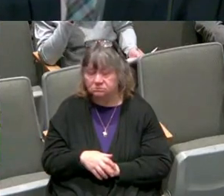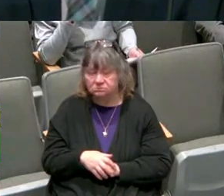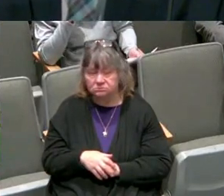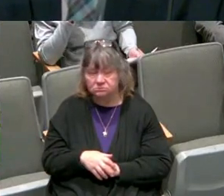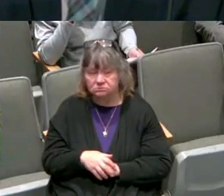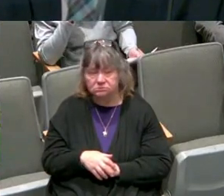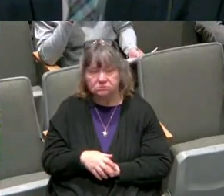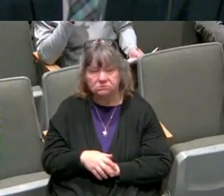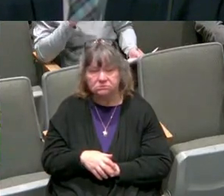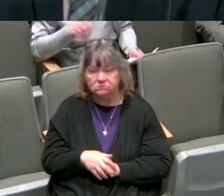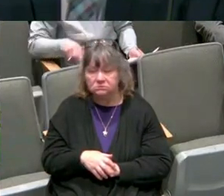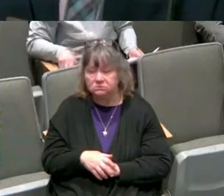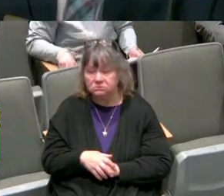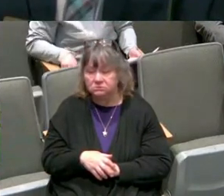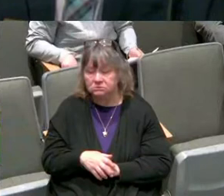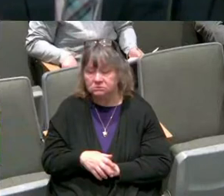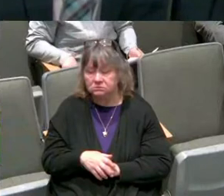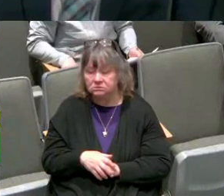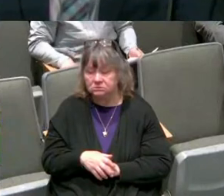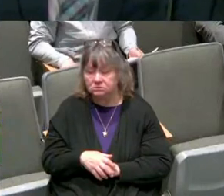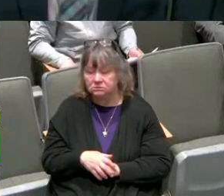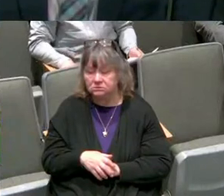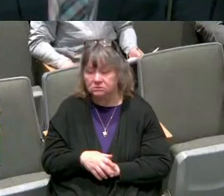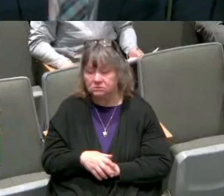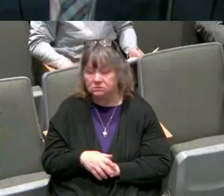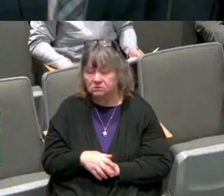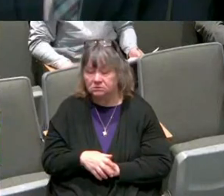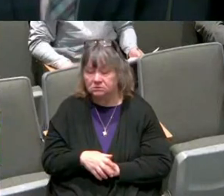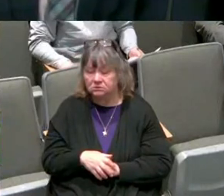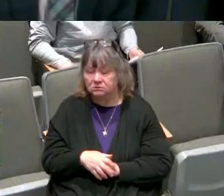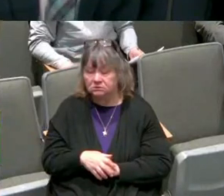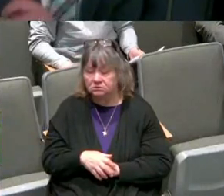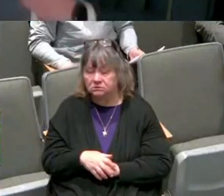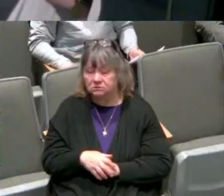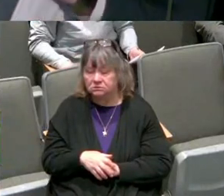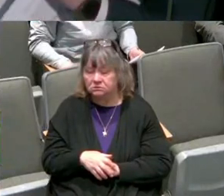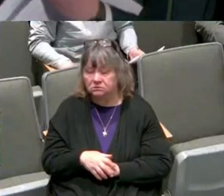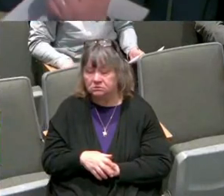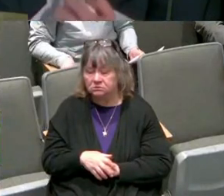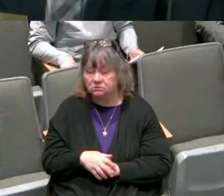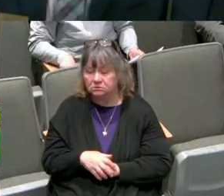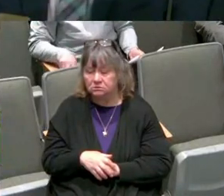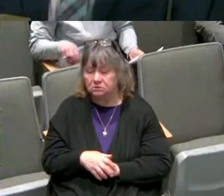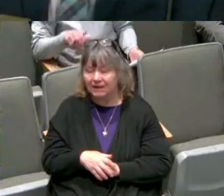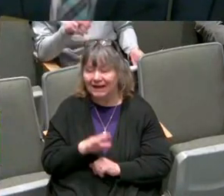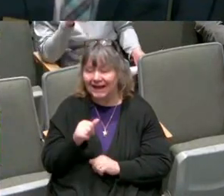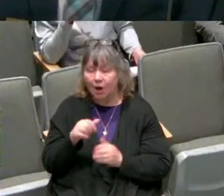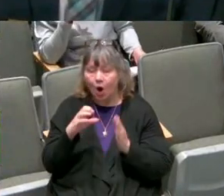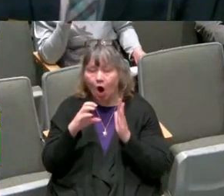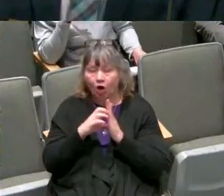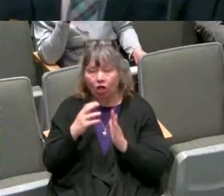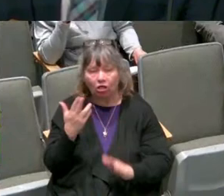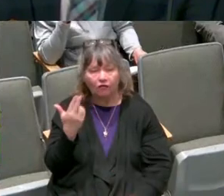all right moving on to article 13.